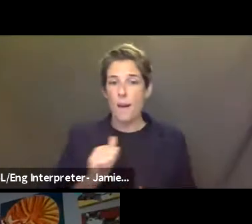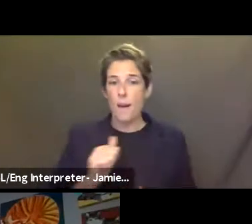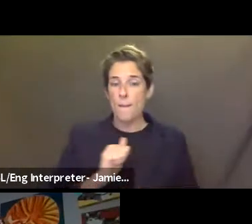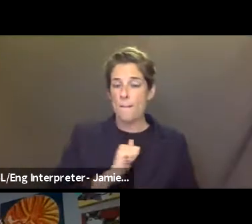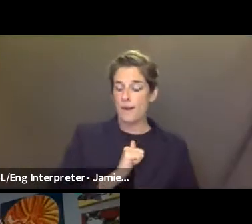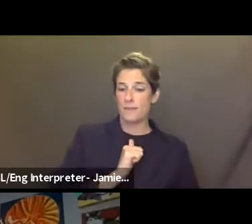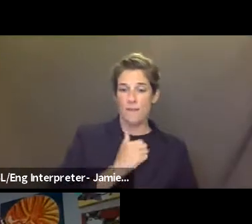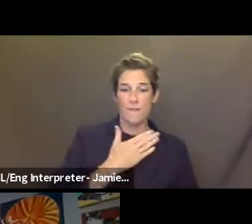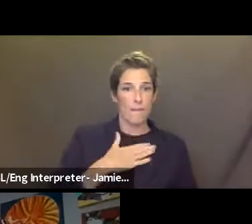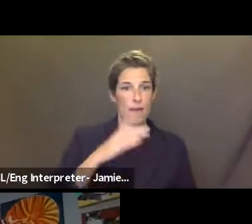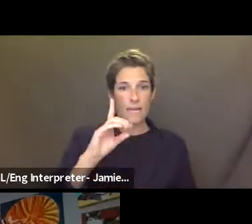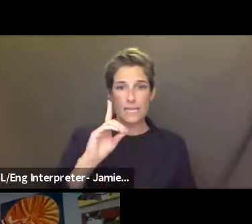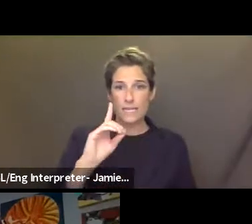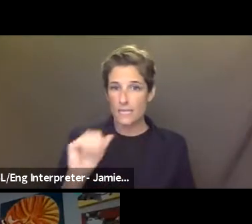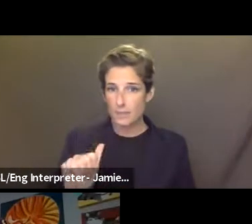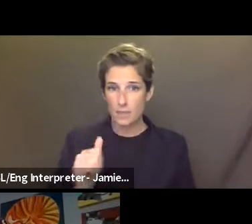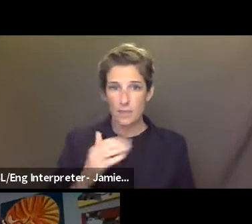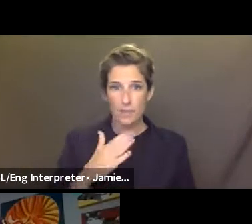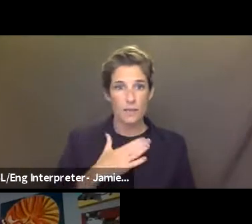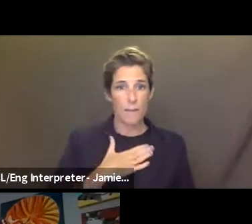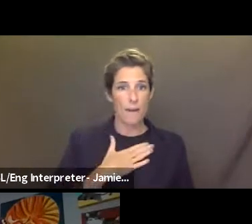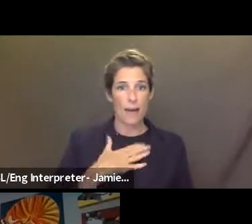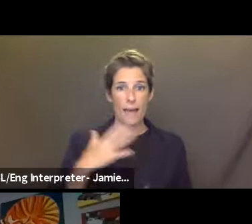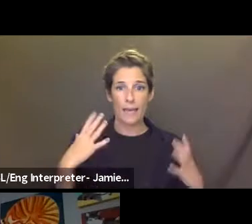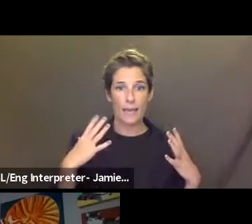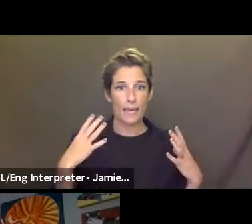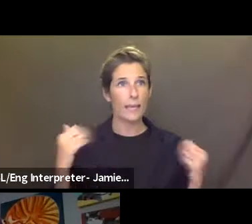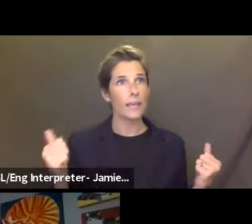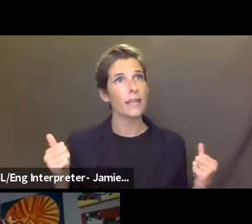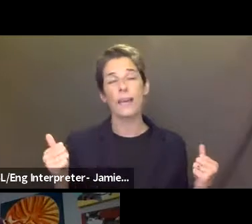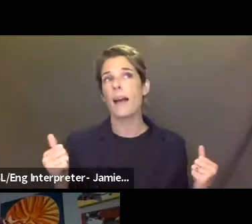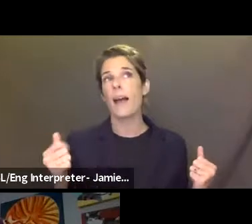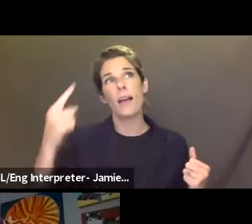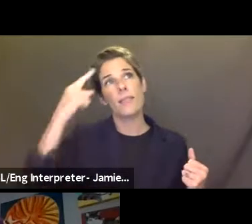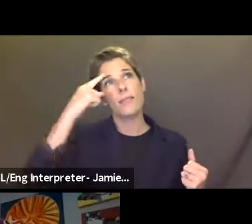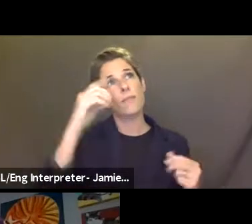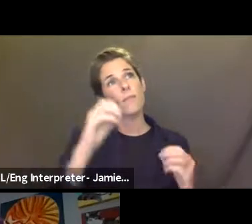healing in that way, I think of healing